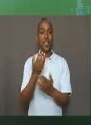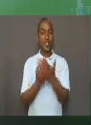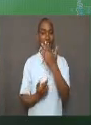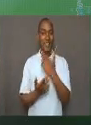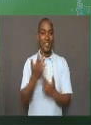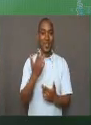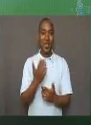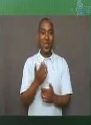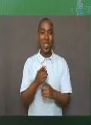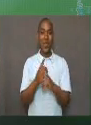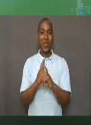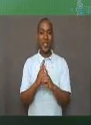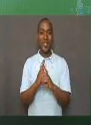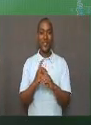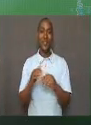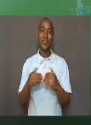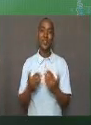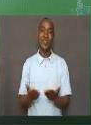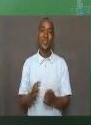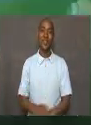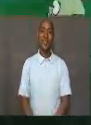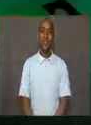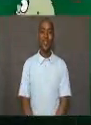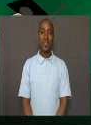your answers with a partner.